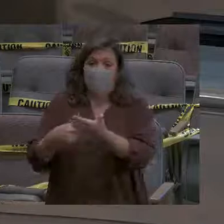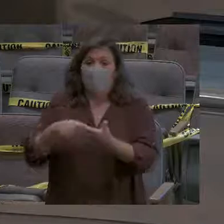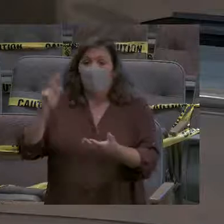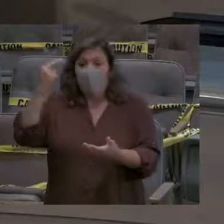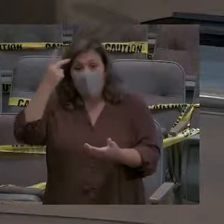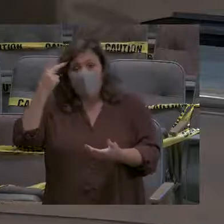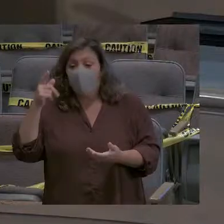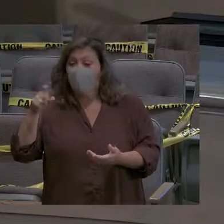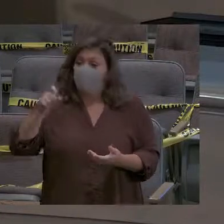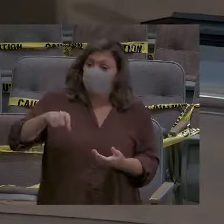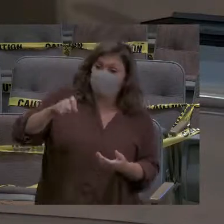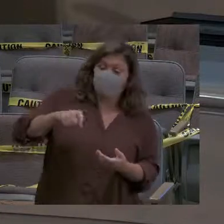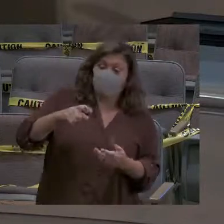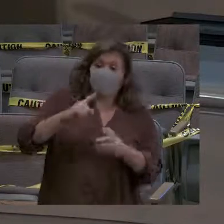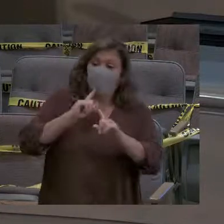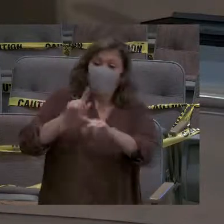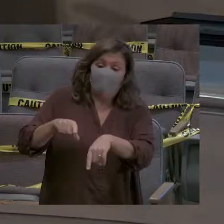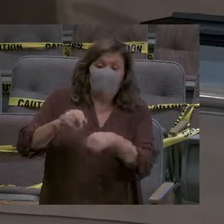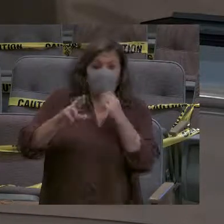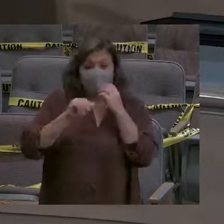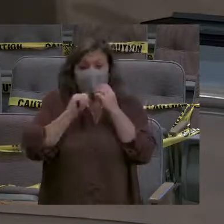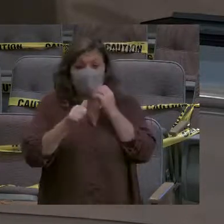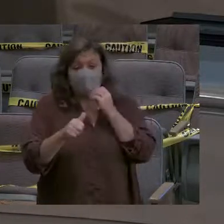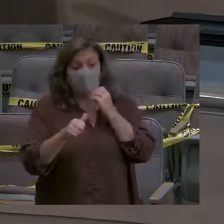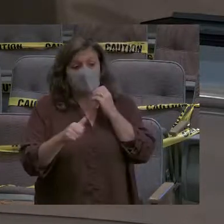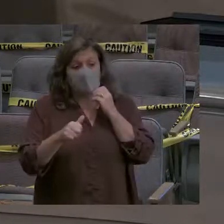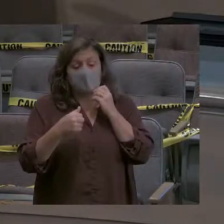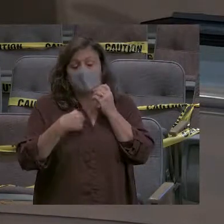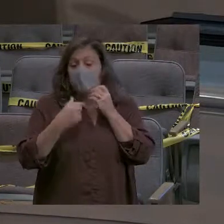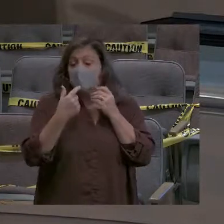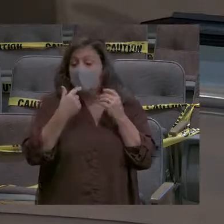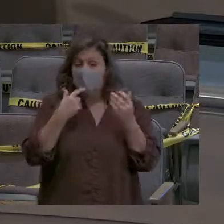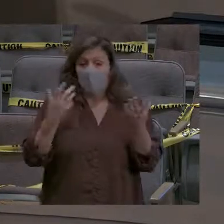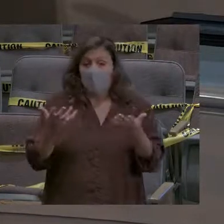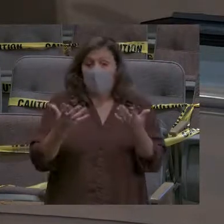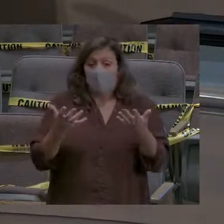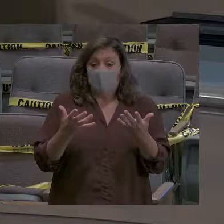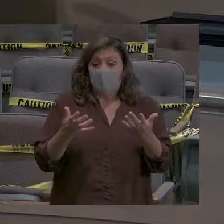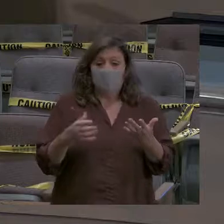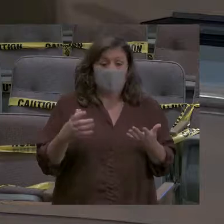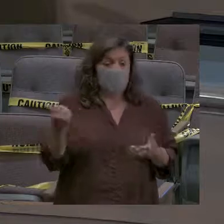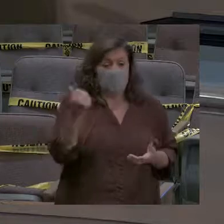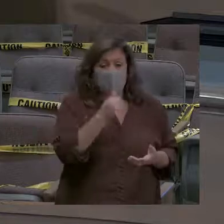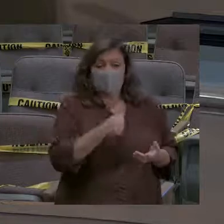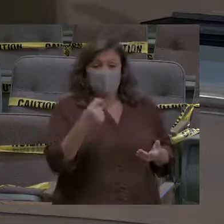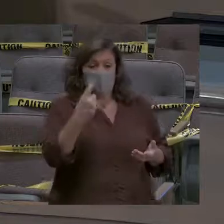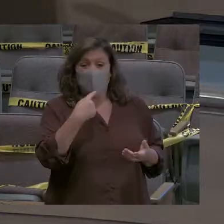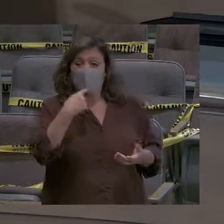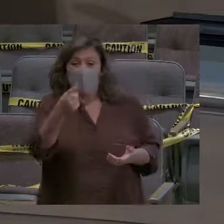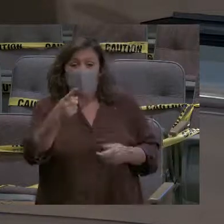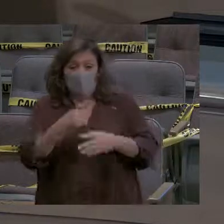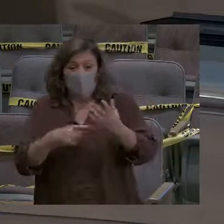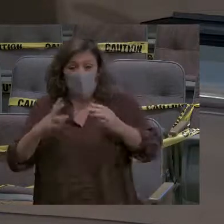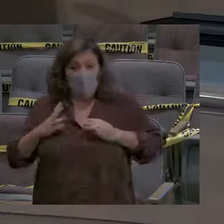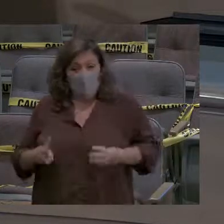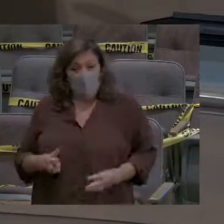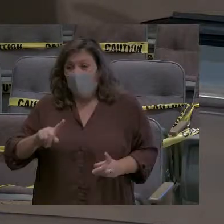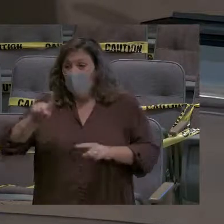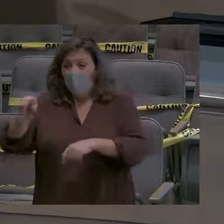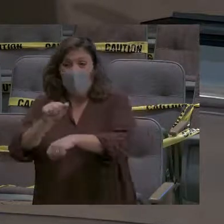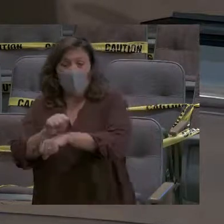or you shouldn't mandate masks. Well, I'll say this. One, does anyone tell us what we have to wear when we get up in the morning and go to